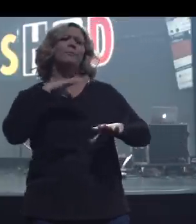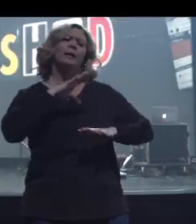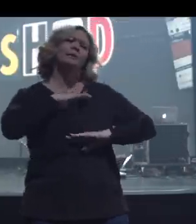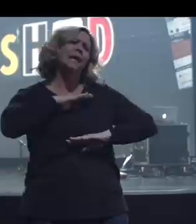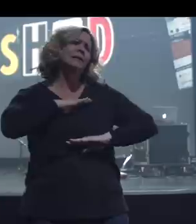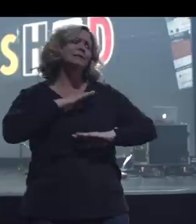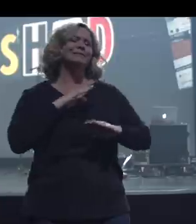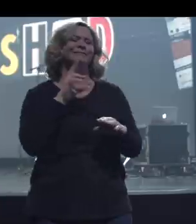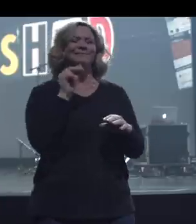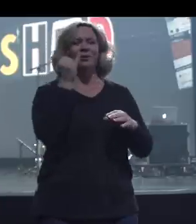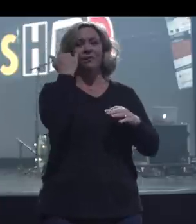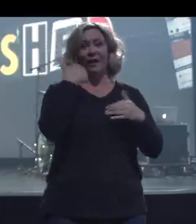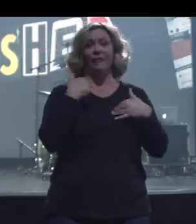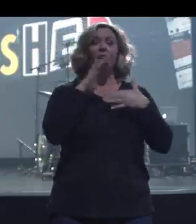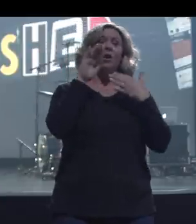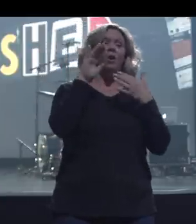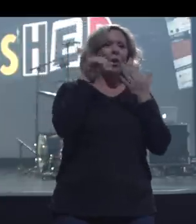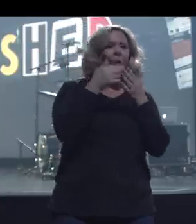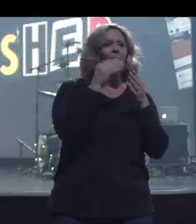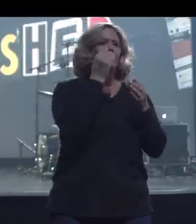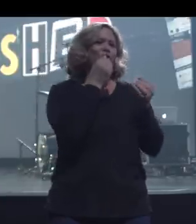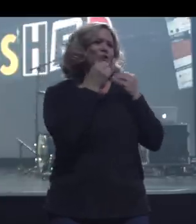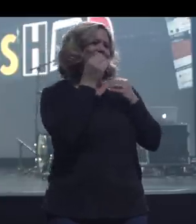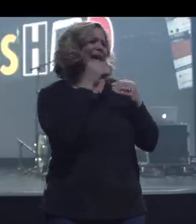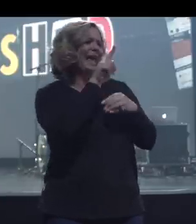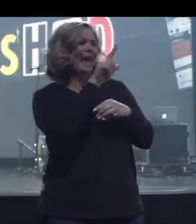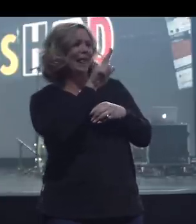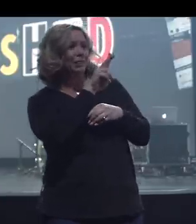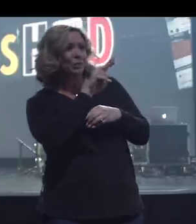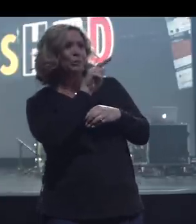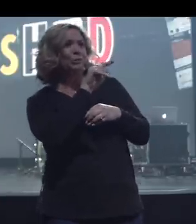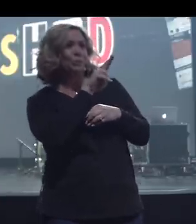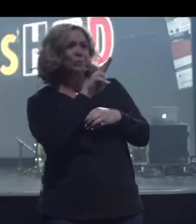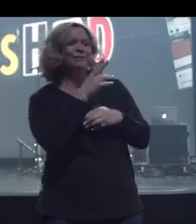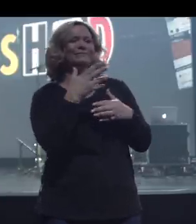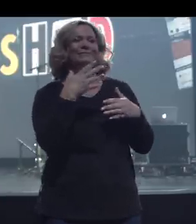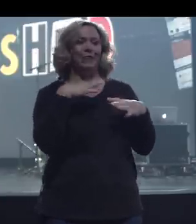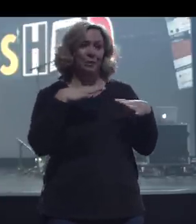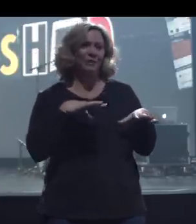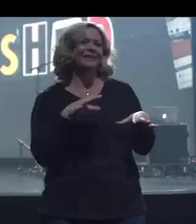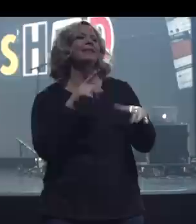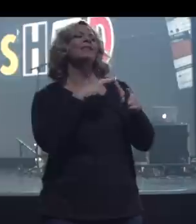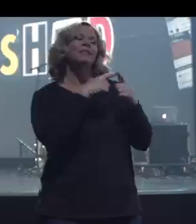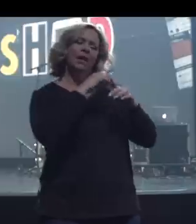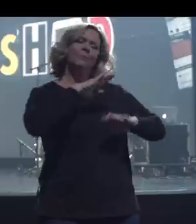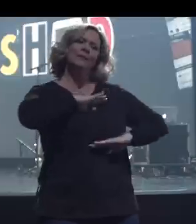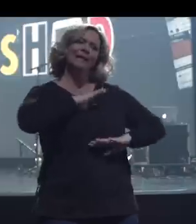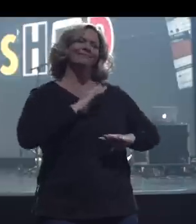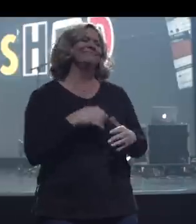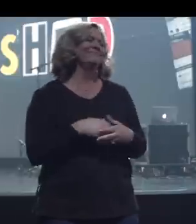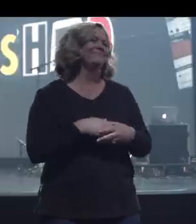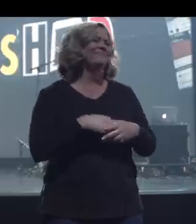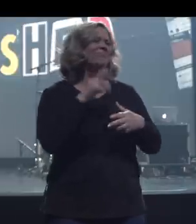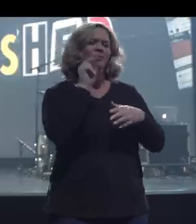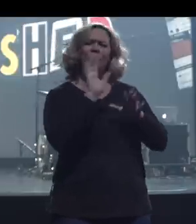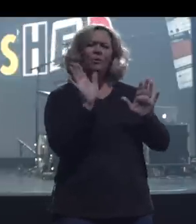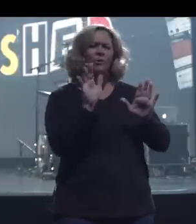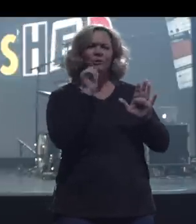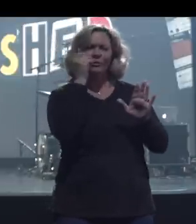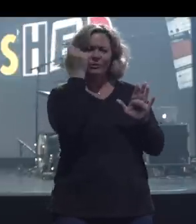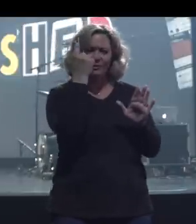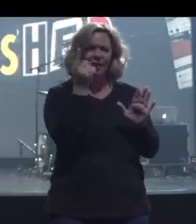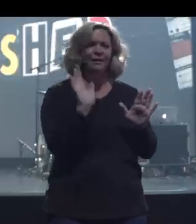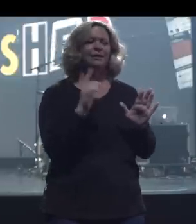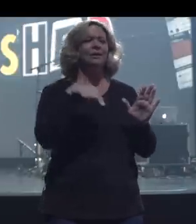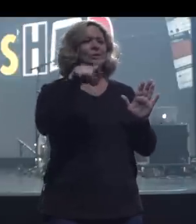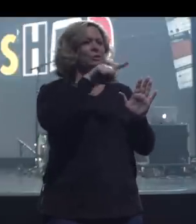like, no, if I have Whole Foods and Lulu, I'll be content, right? I mean, that's what brings contentment. He just destroys it. He's like, no, no, no, you don't understand.